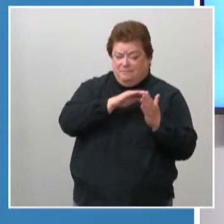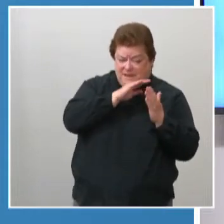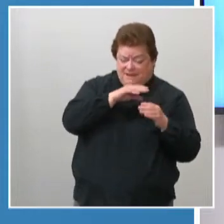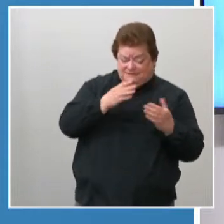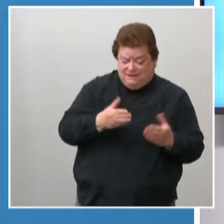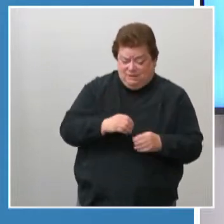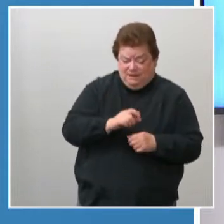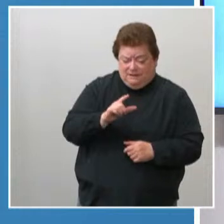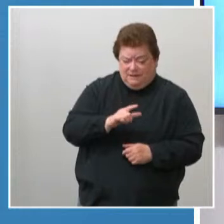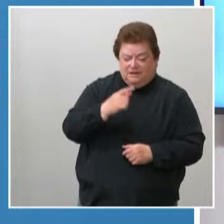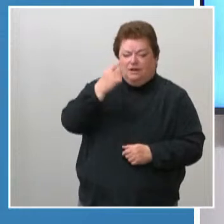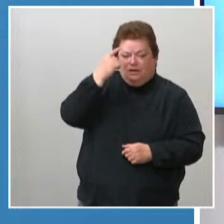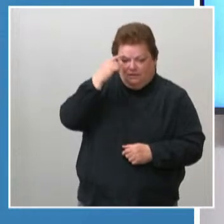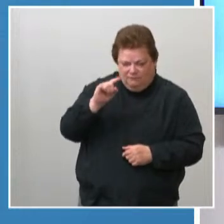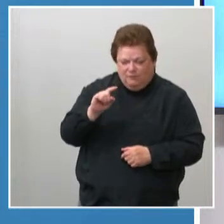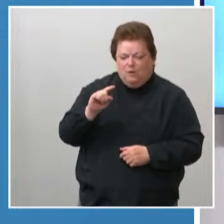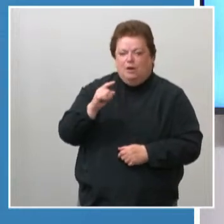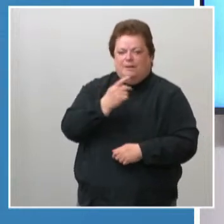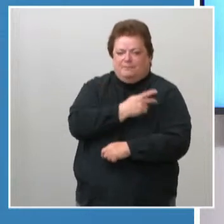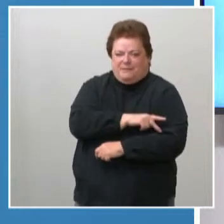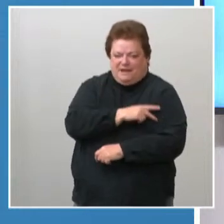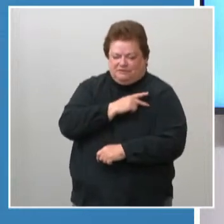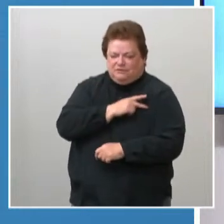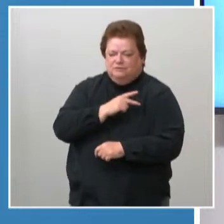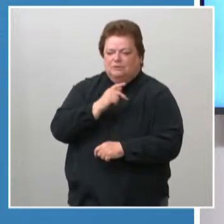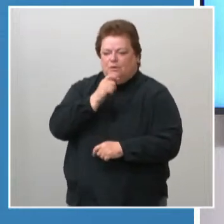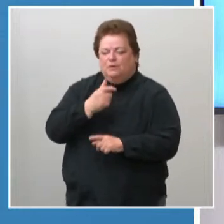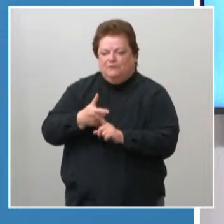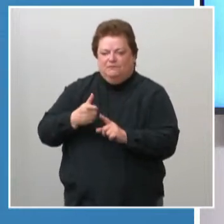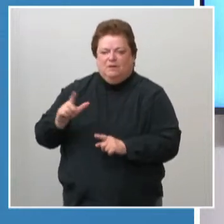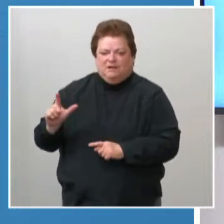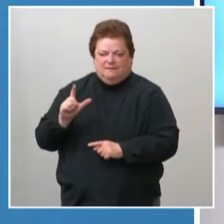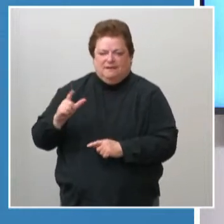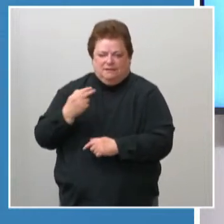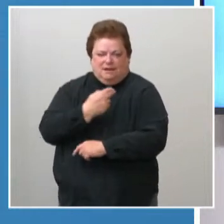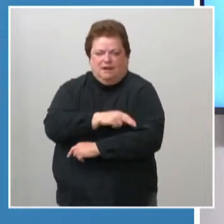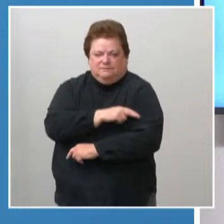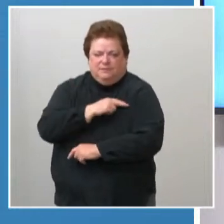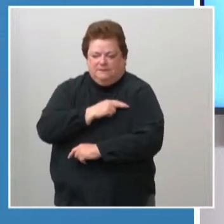for patients hospitalized at one of our hospitals here.